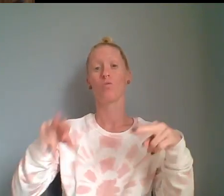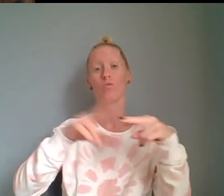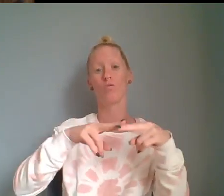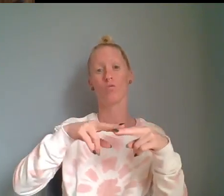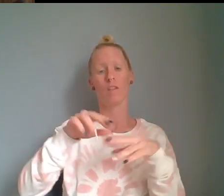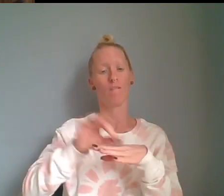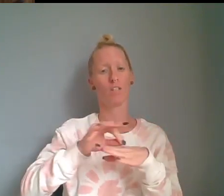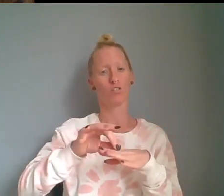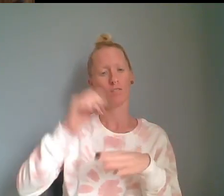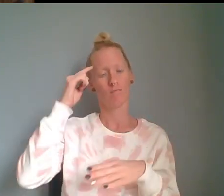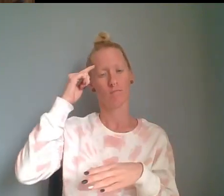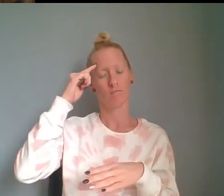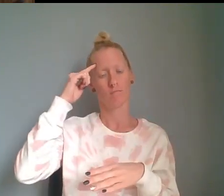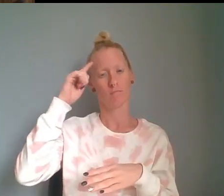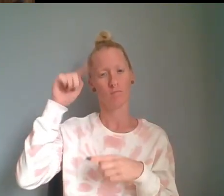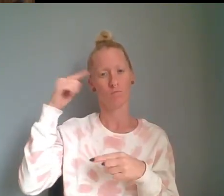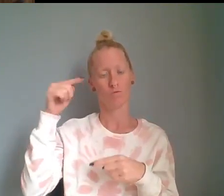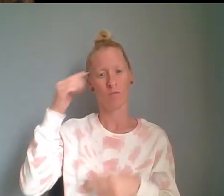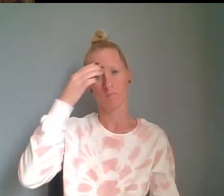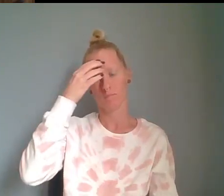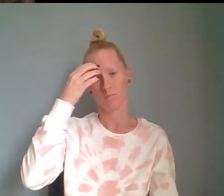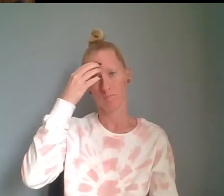these neurotransmitters.